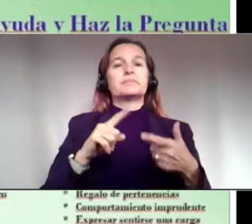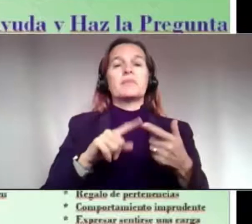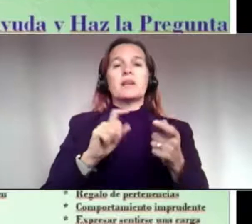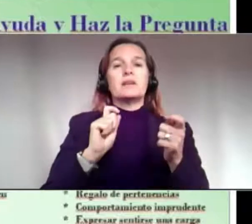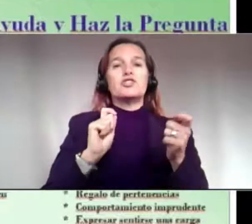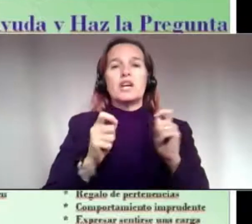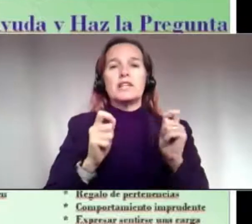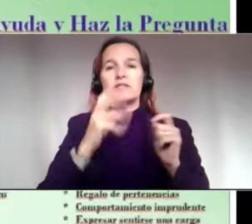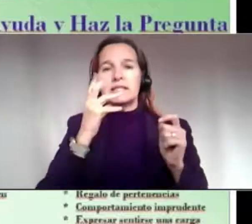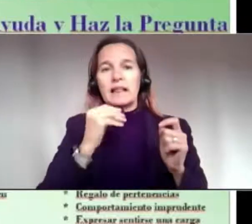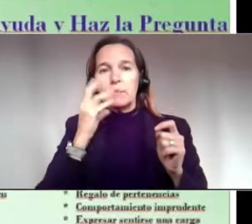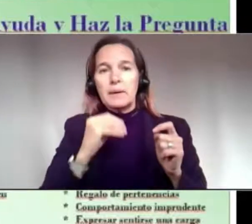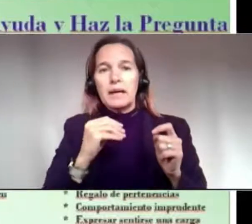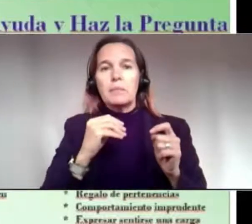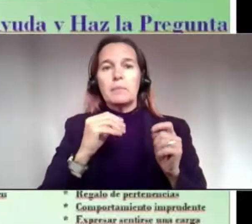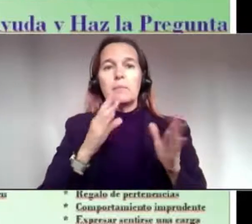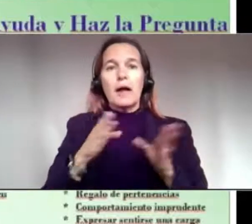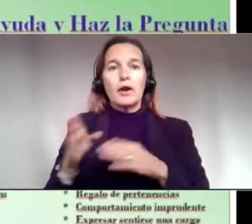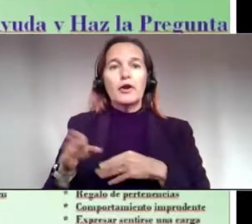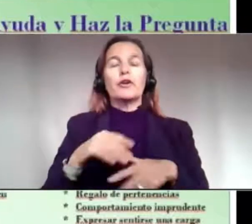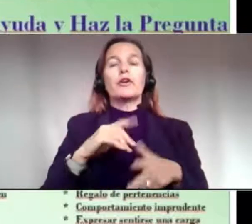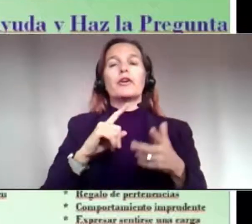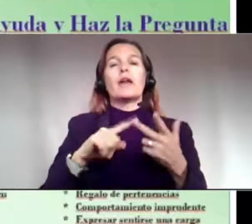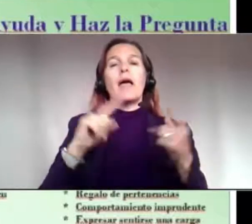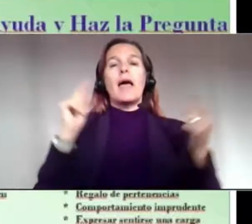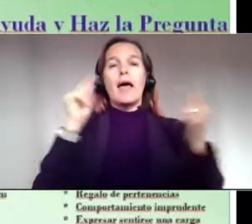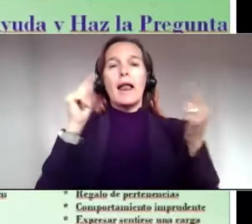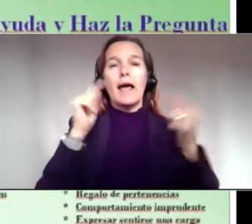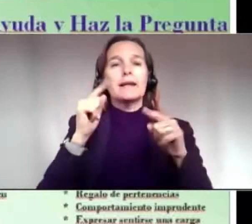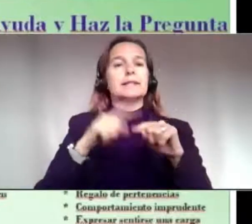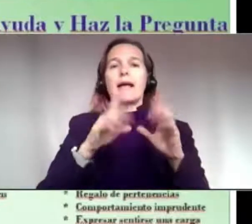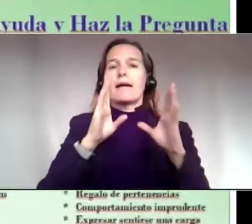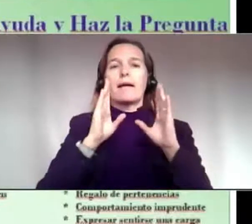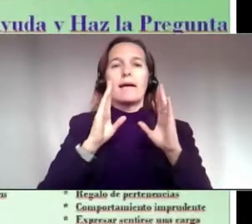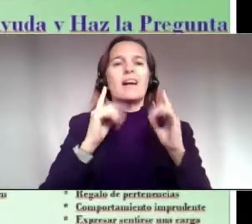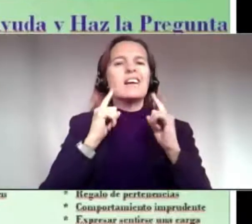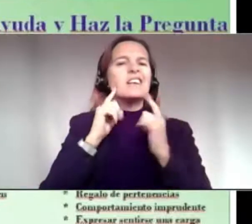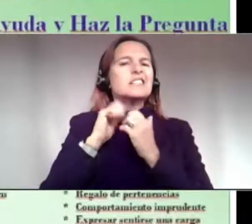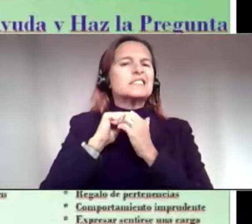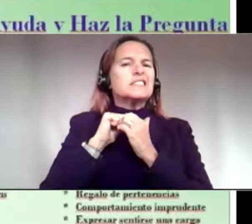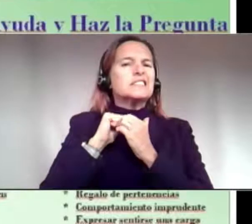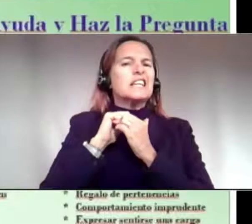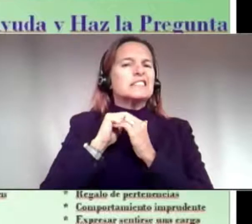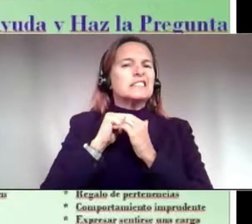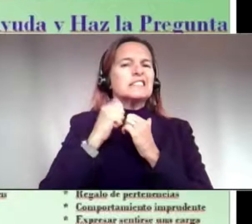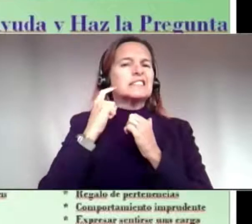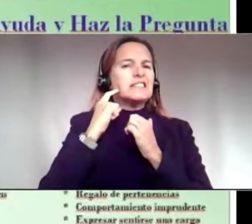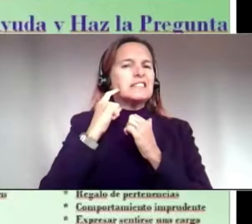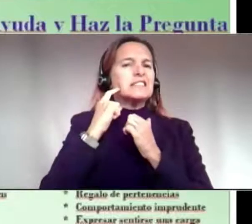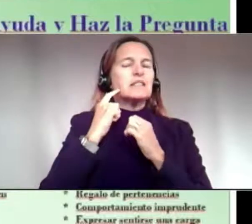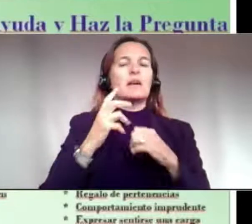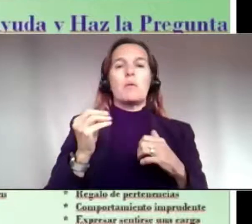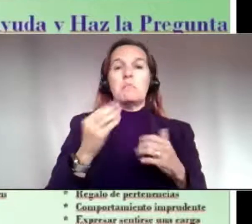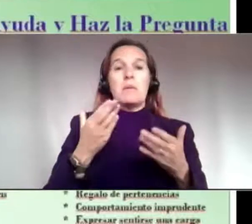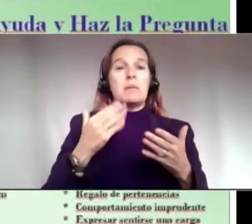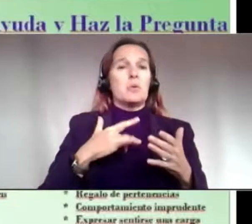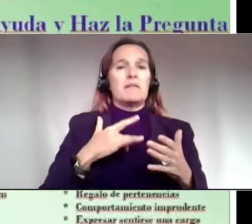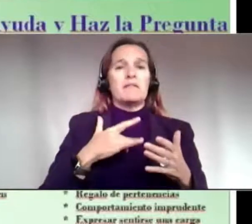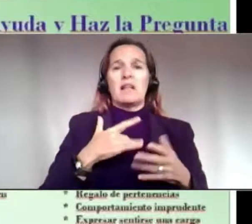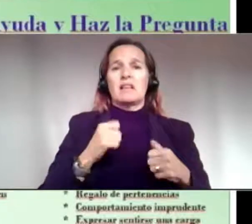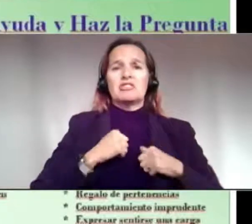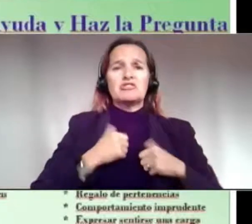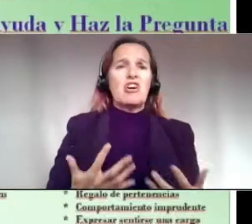concentrating; headaches; grinding our teeth or clenching our jaws. We may feel more tired or exhausted than we normally